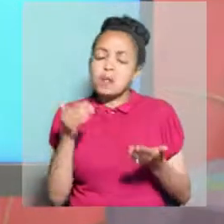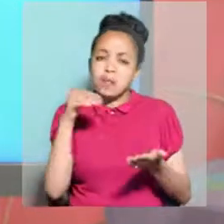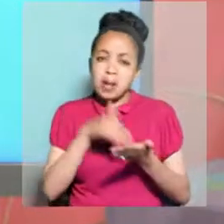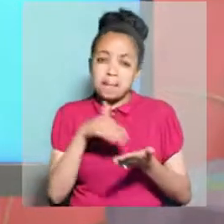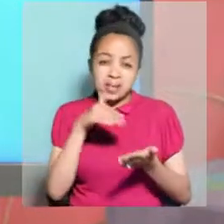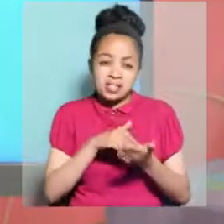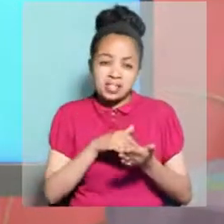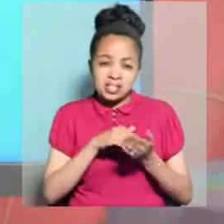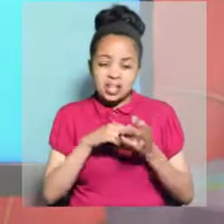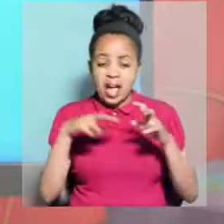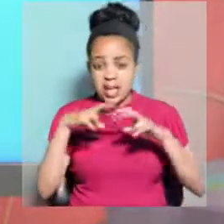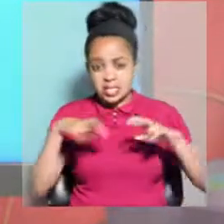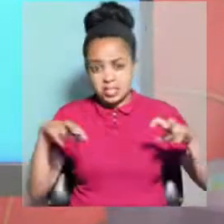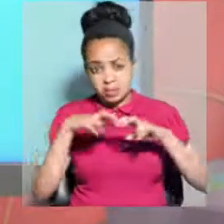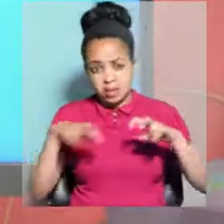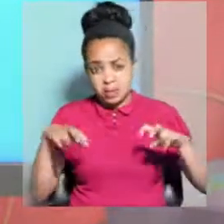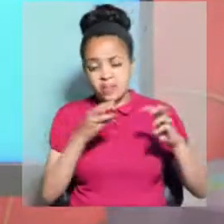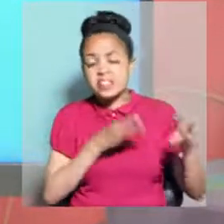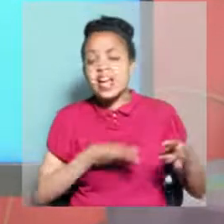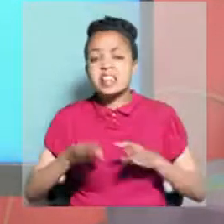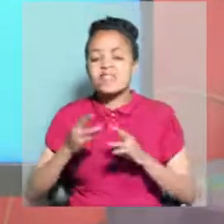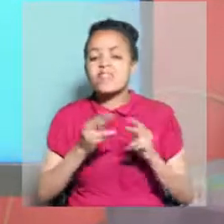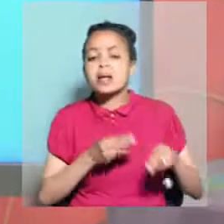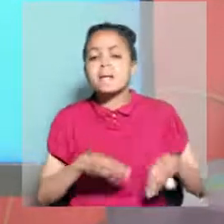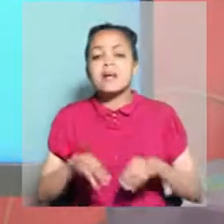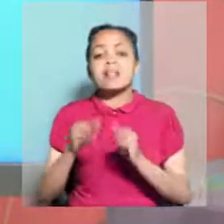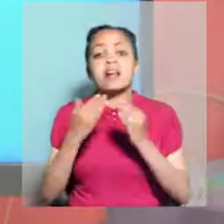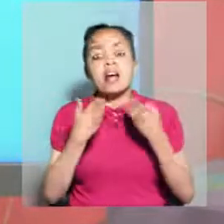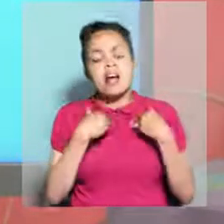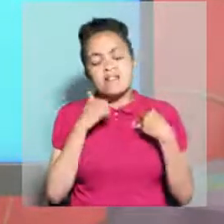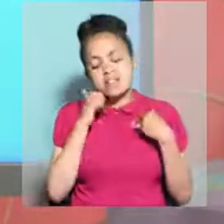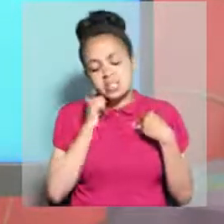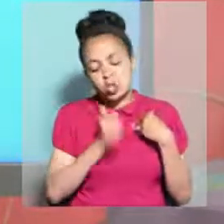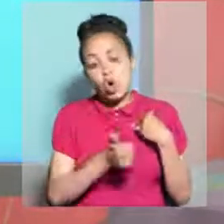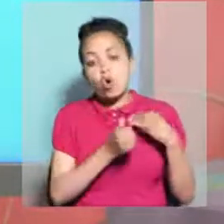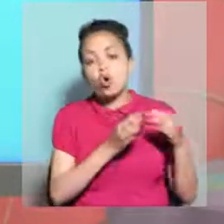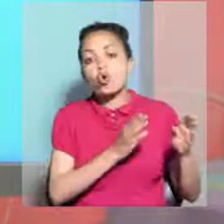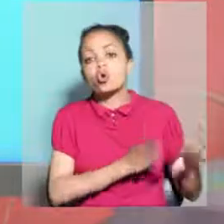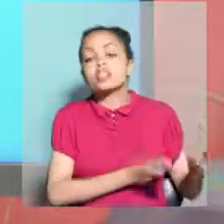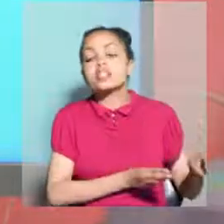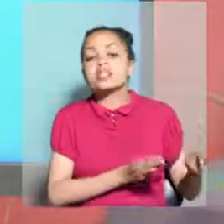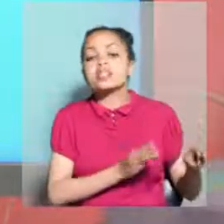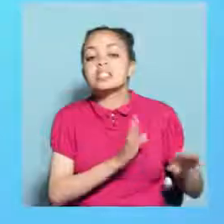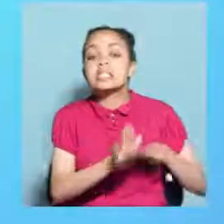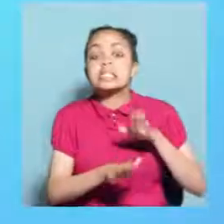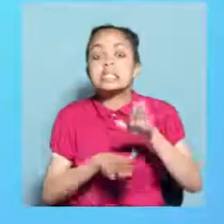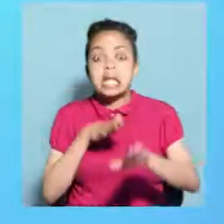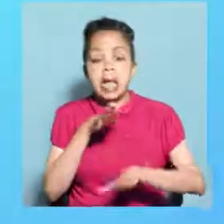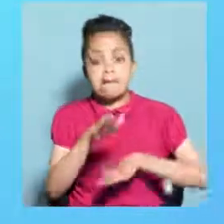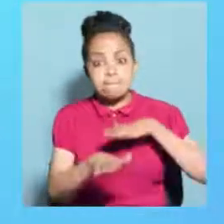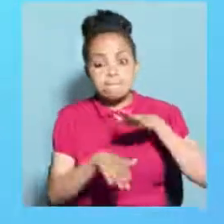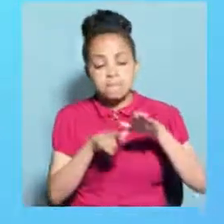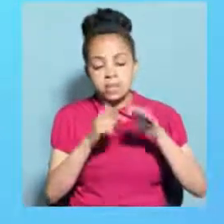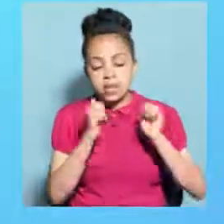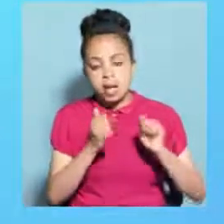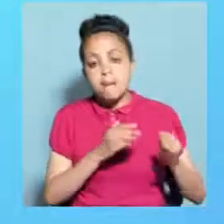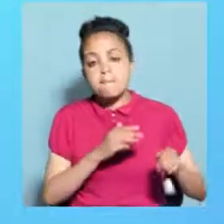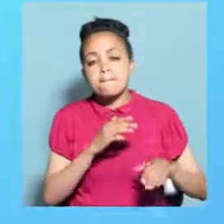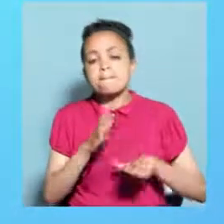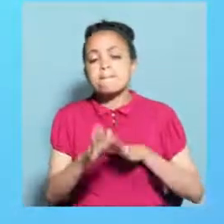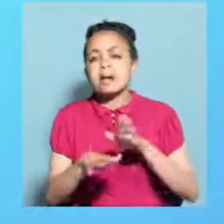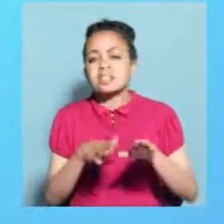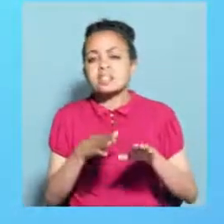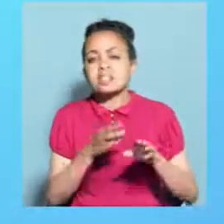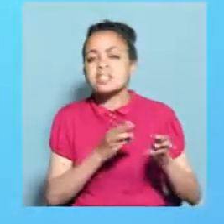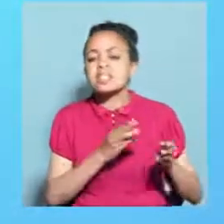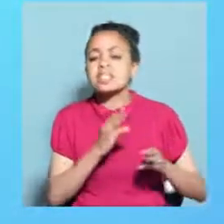experimentation. Scientific method have its own step that we can pass through. For example,